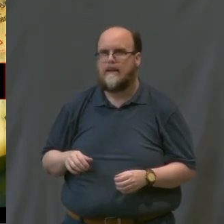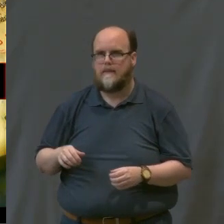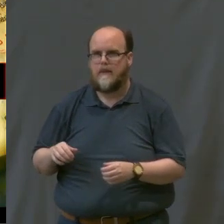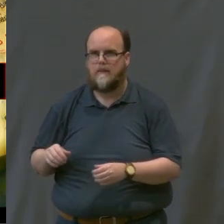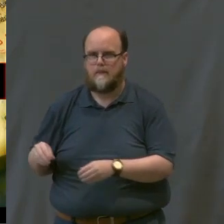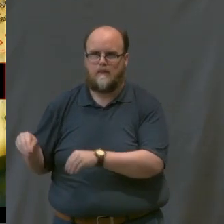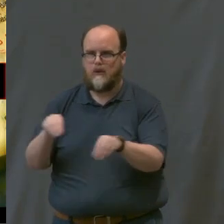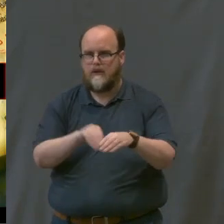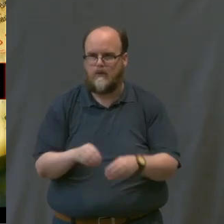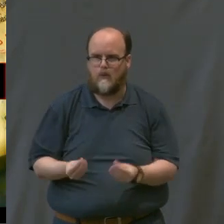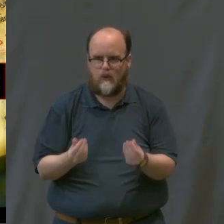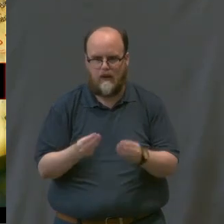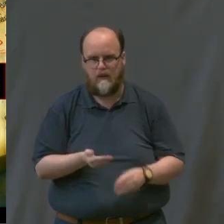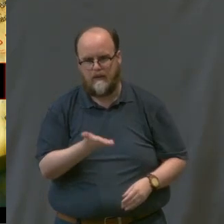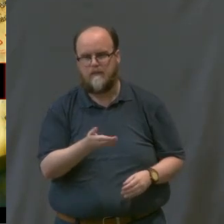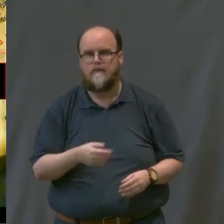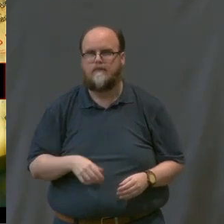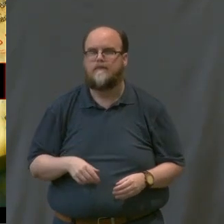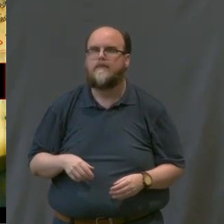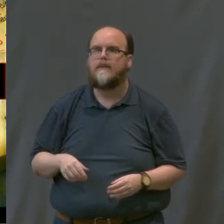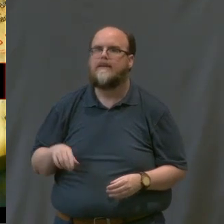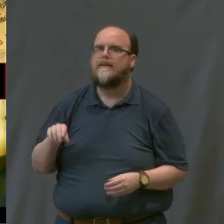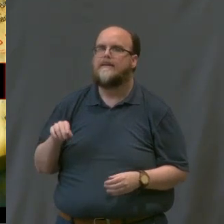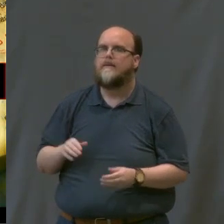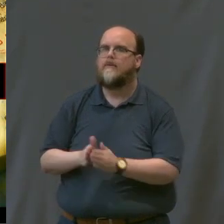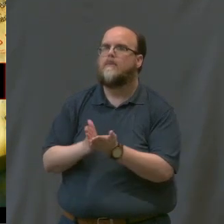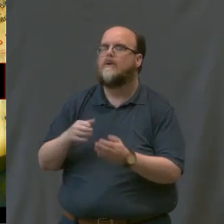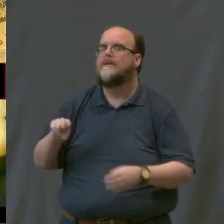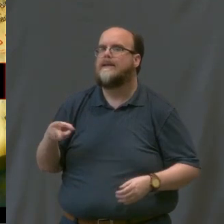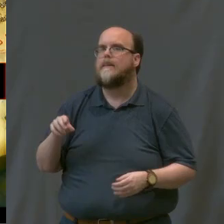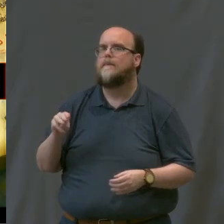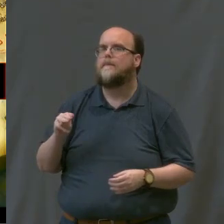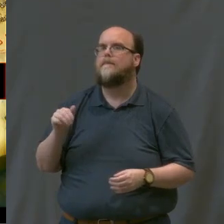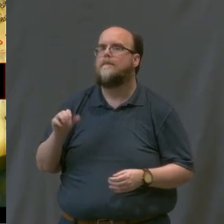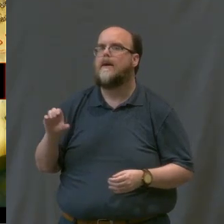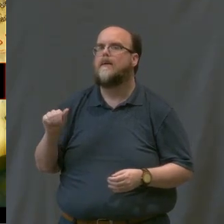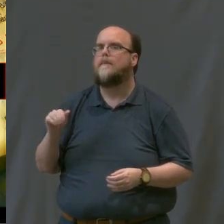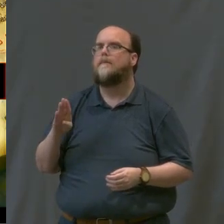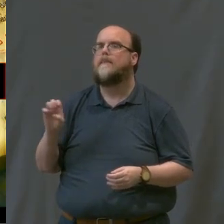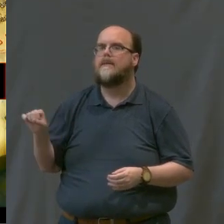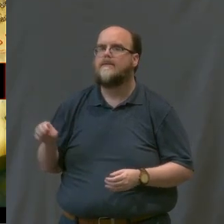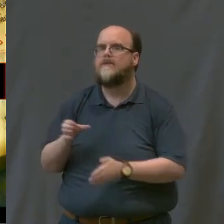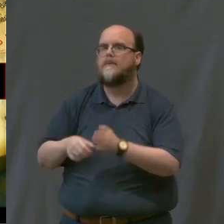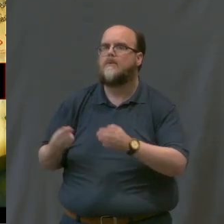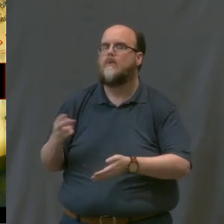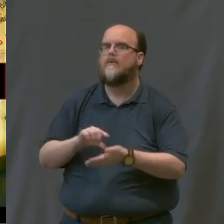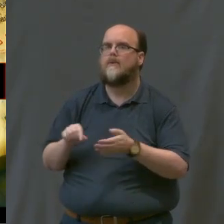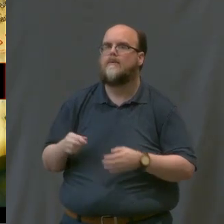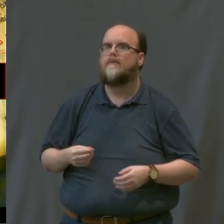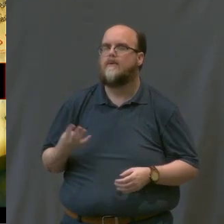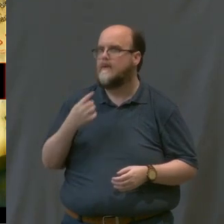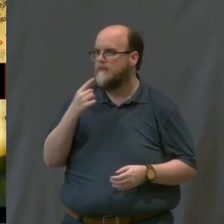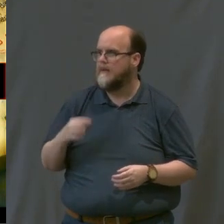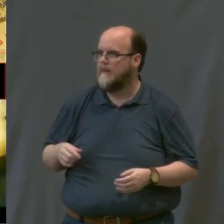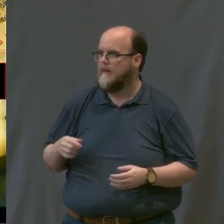there. 2 Maccabees chapter 2, verses 4 and 5 says this. It says, "These same